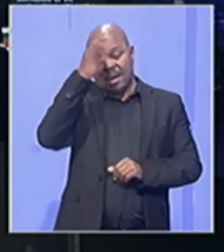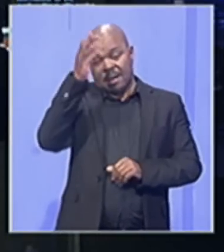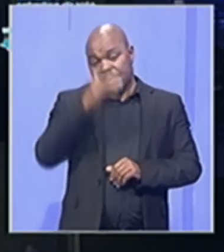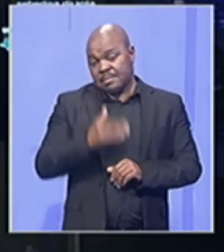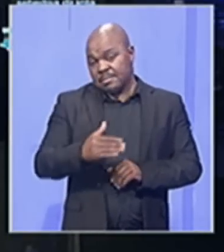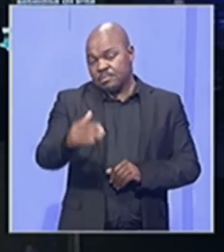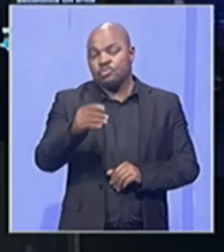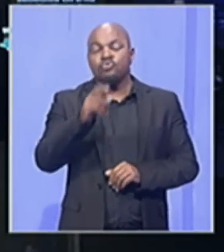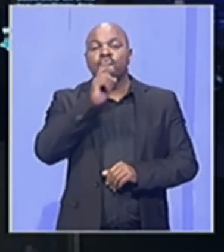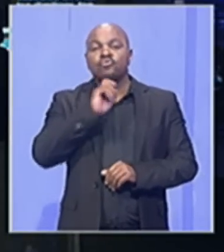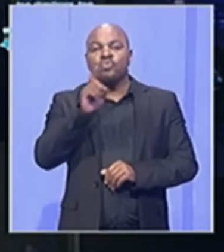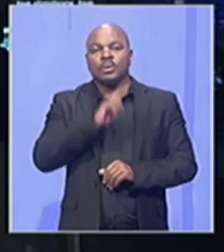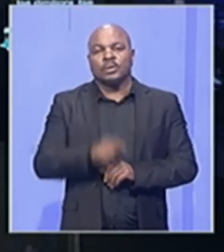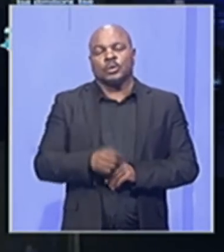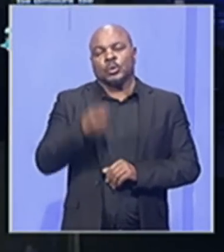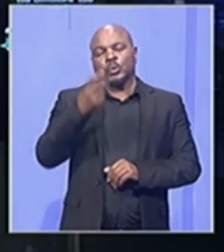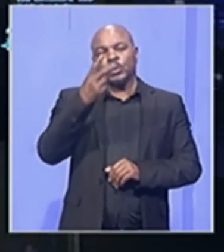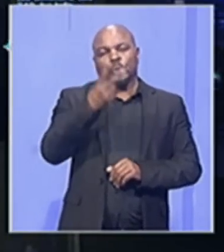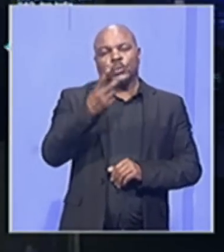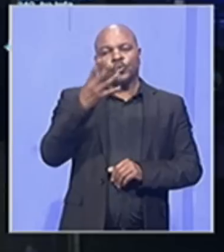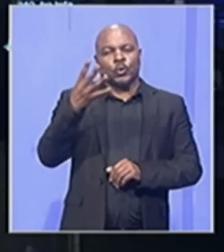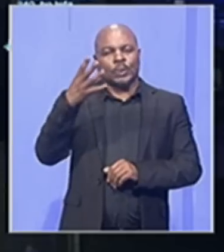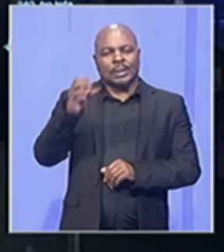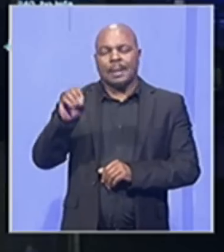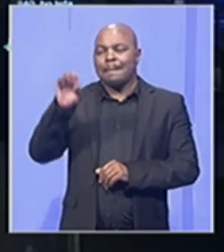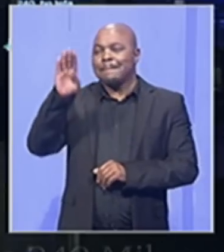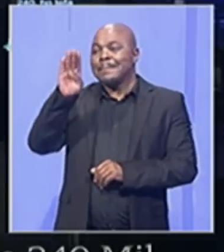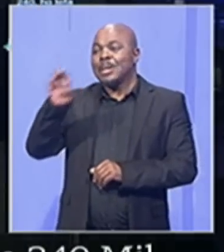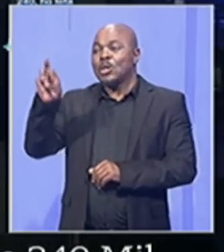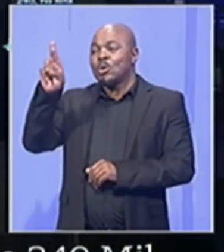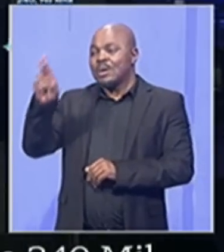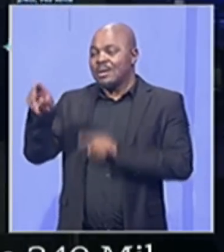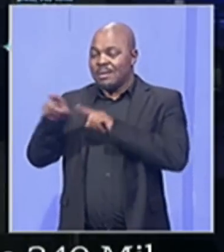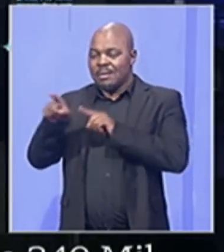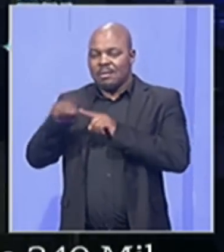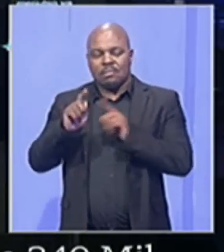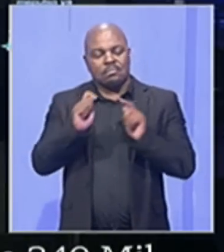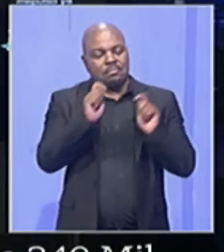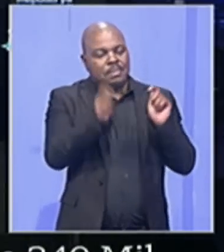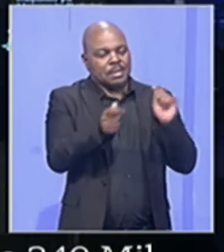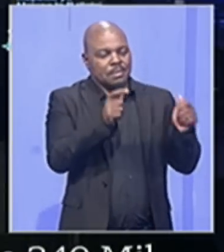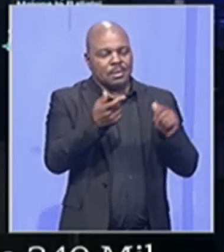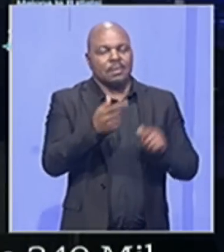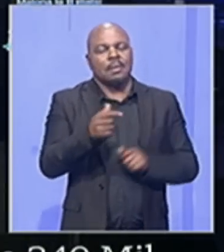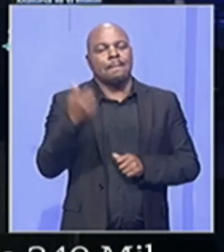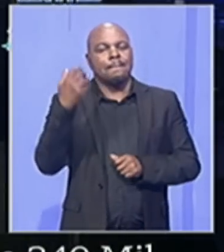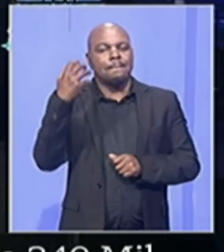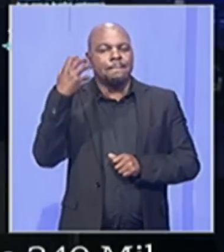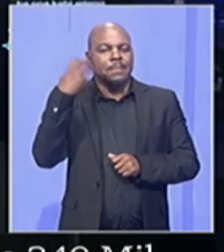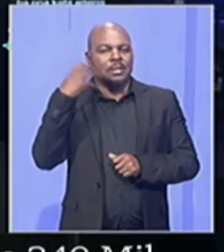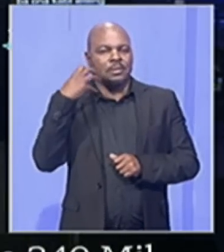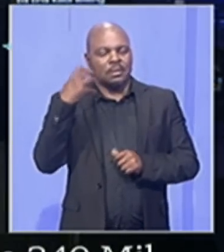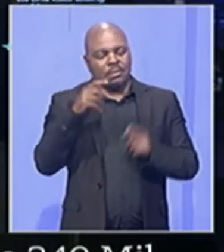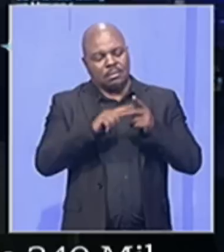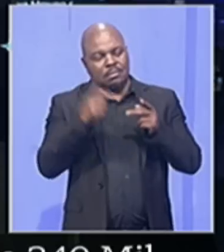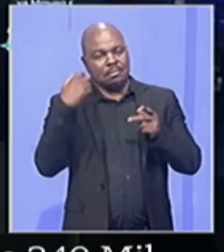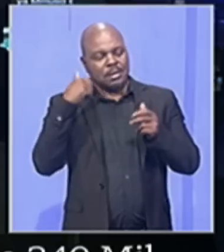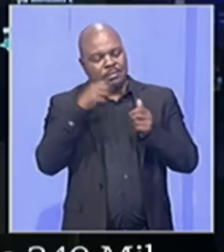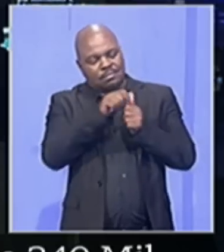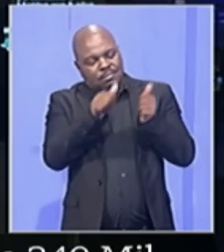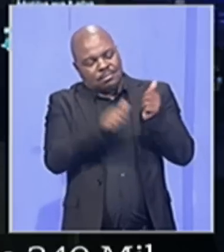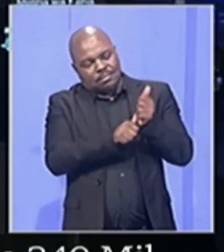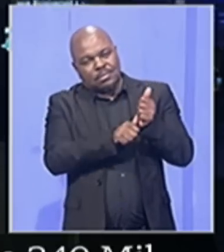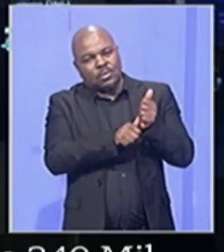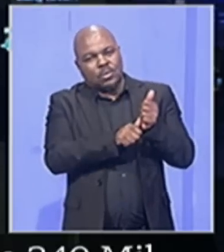tse dimilione tse 240 ho lefa meputso ya matona le batlatsi ba ona kabineteng ya mmuso o motjha wa naha wa kopanelo e